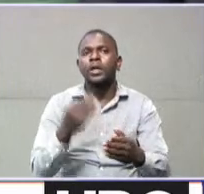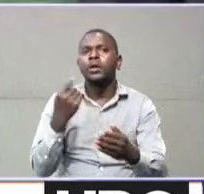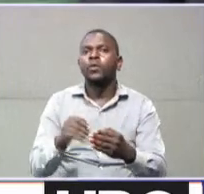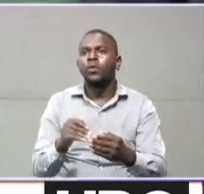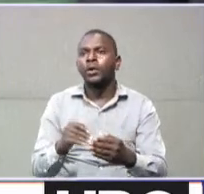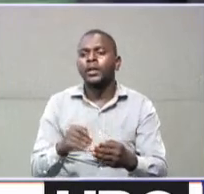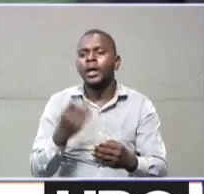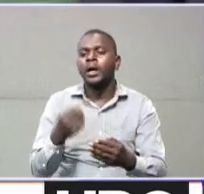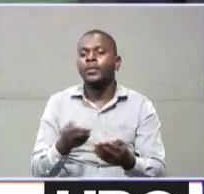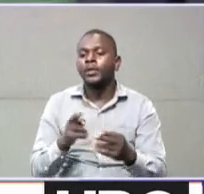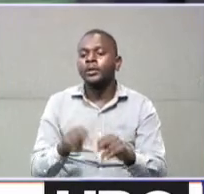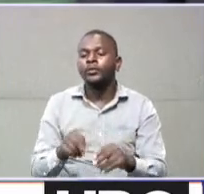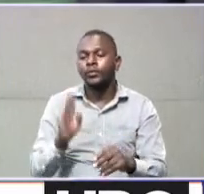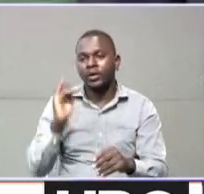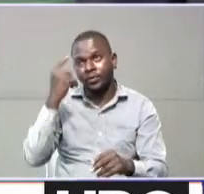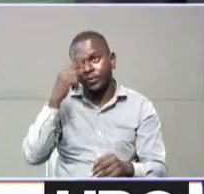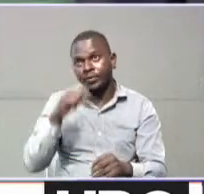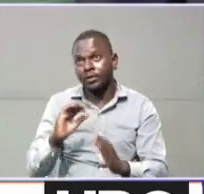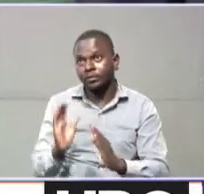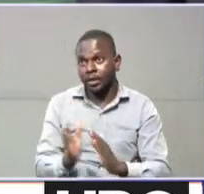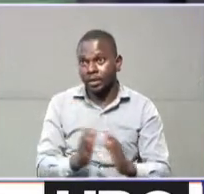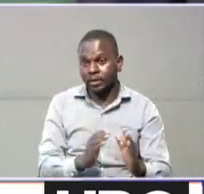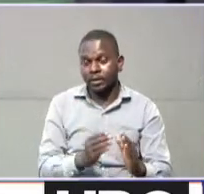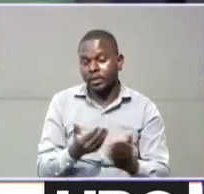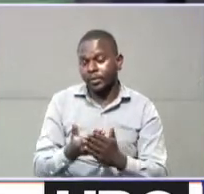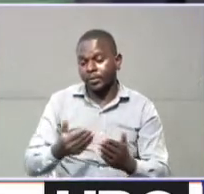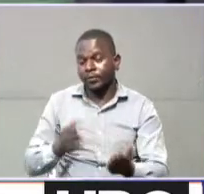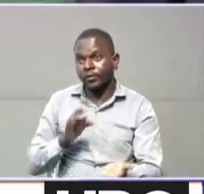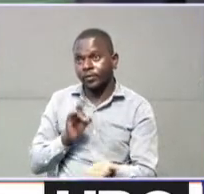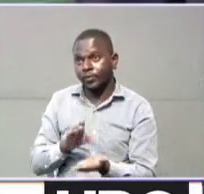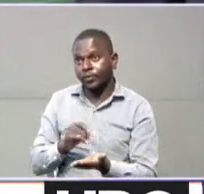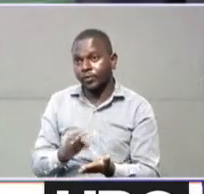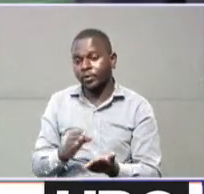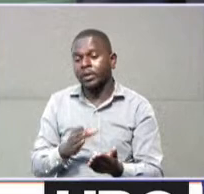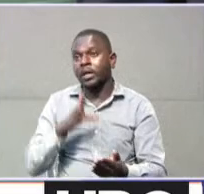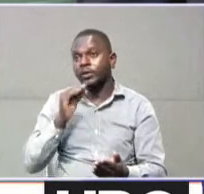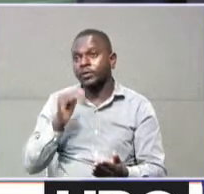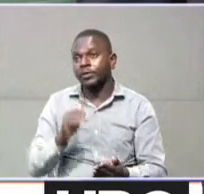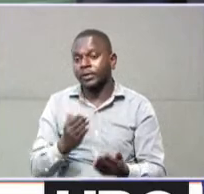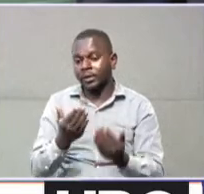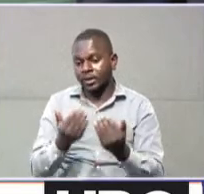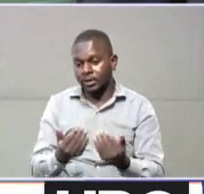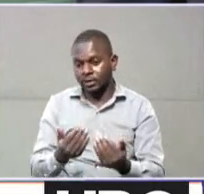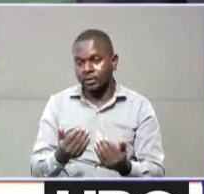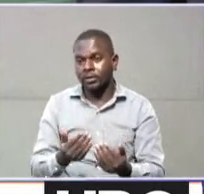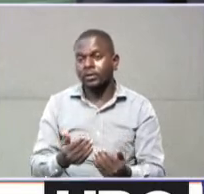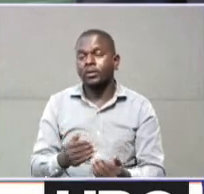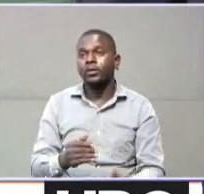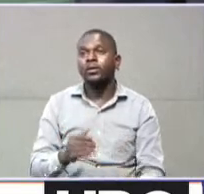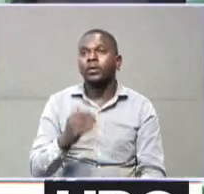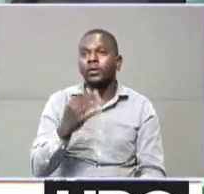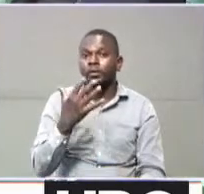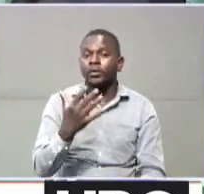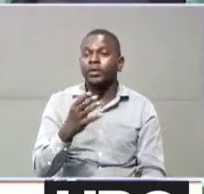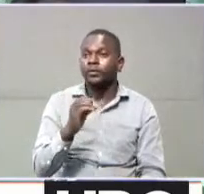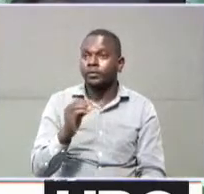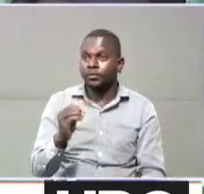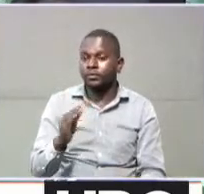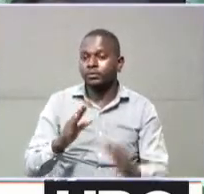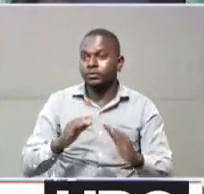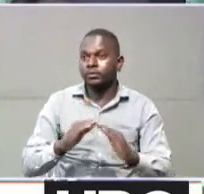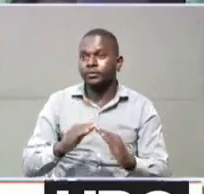compensating these people before evicting them as we are speaking right now prime minister over 500